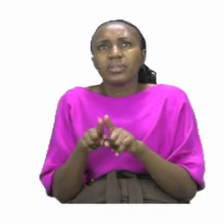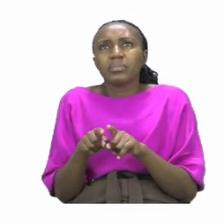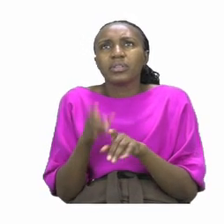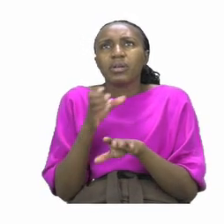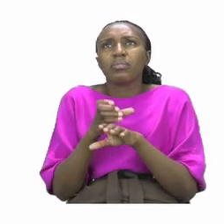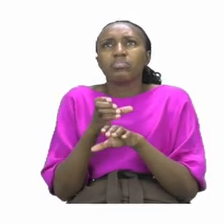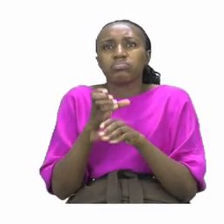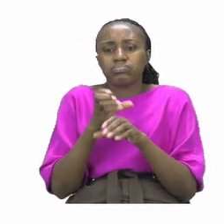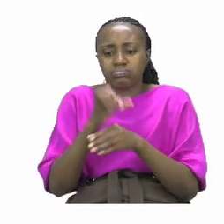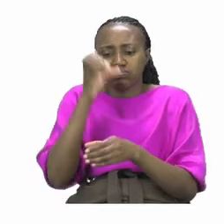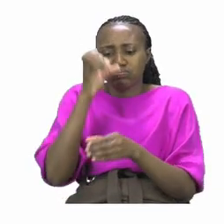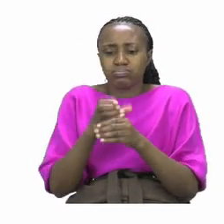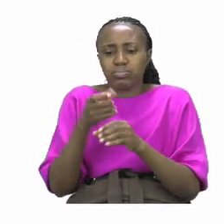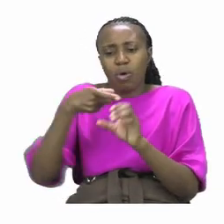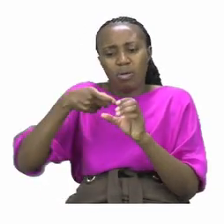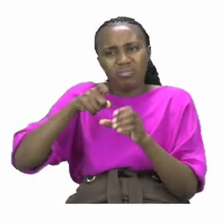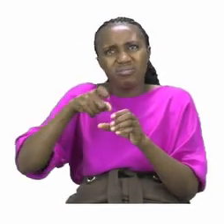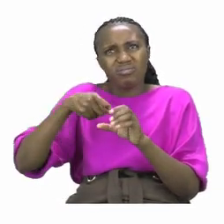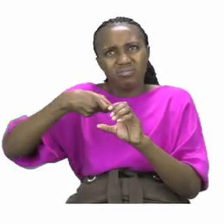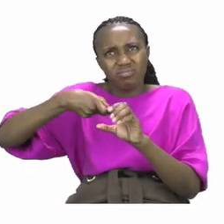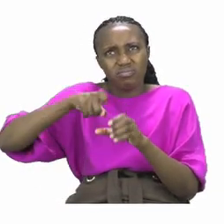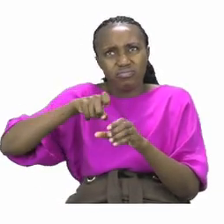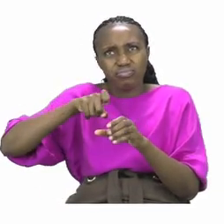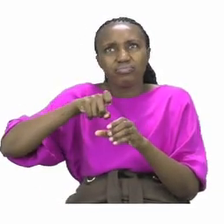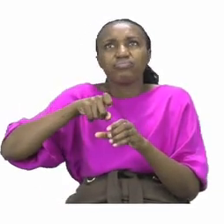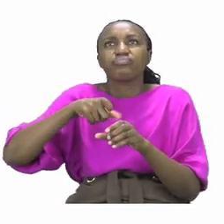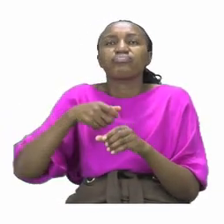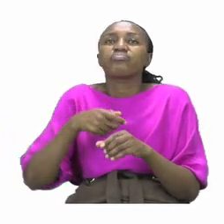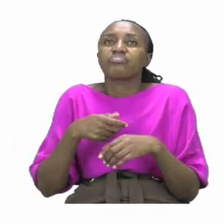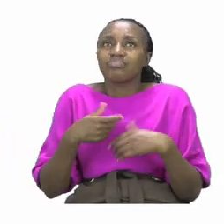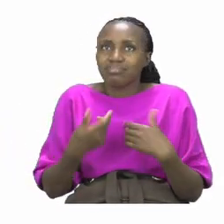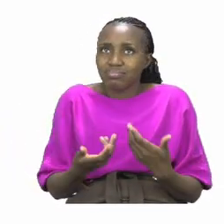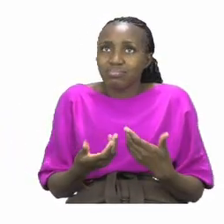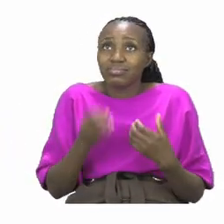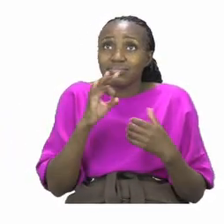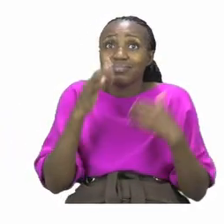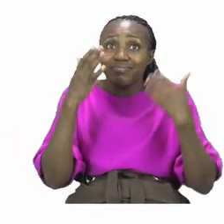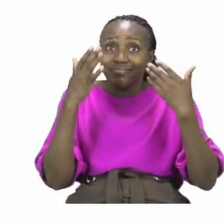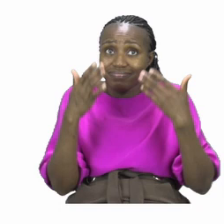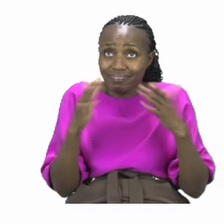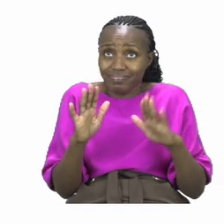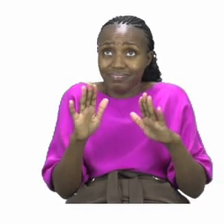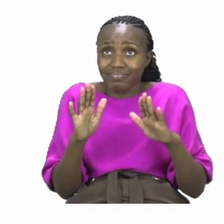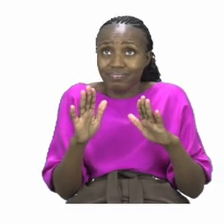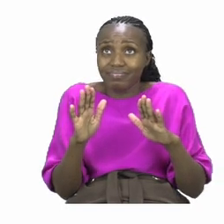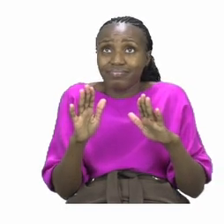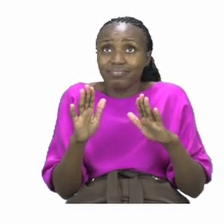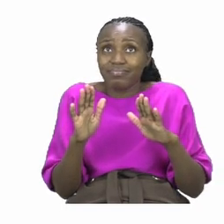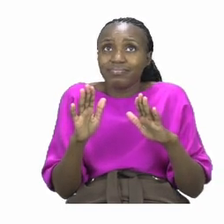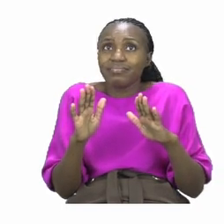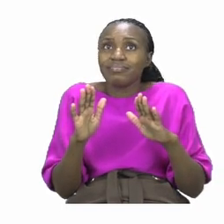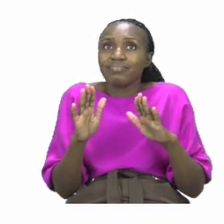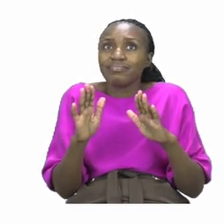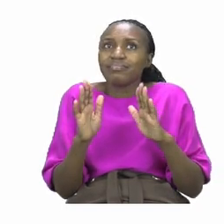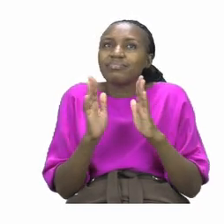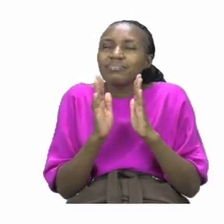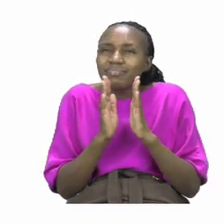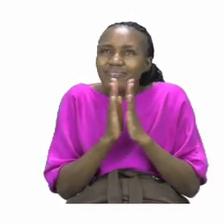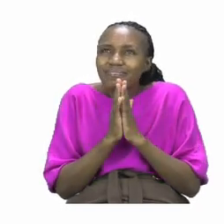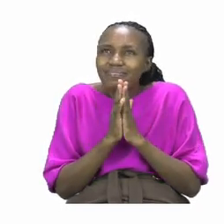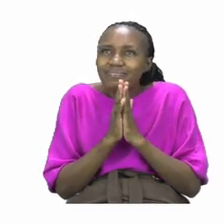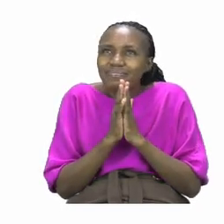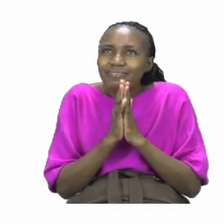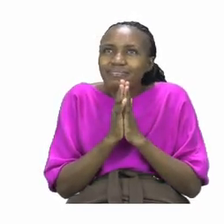with aluminium. When you're done with that, boys and girls, you are going to write two